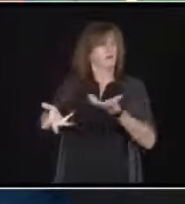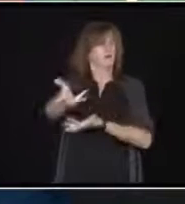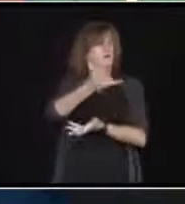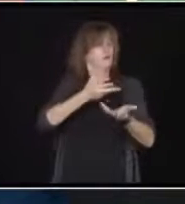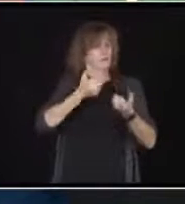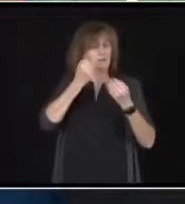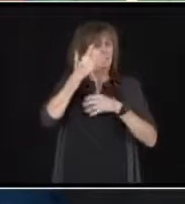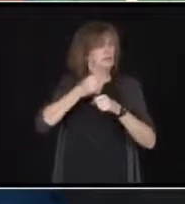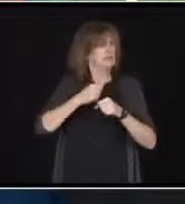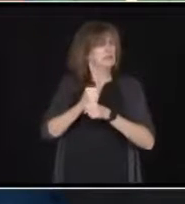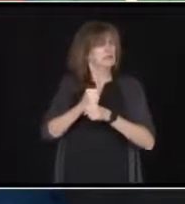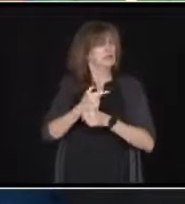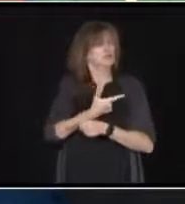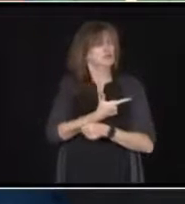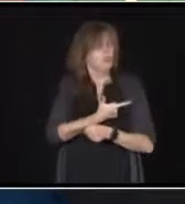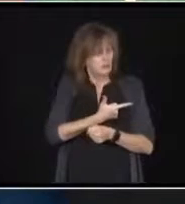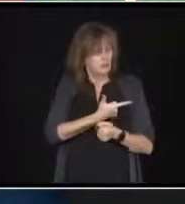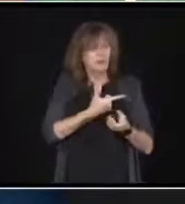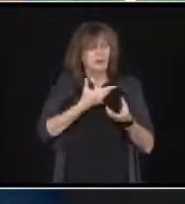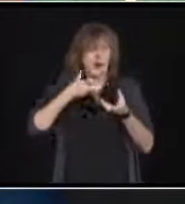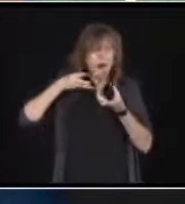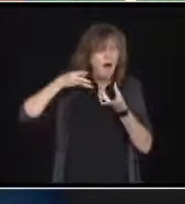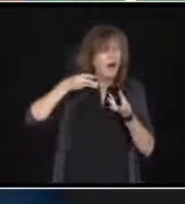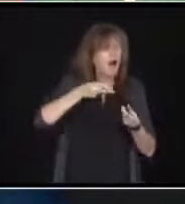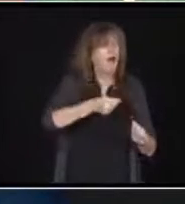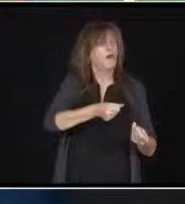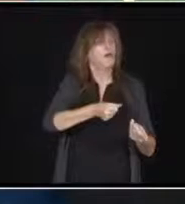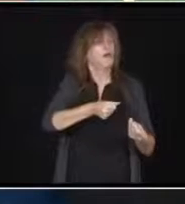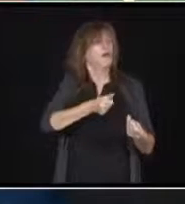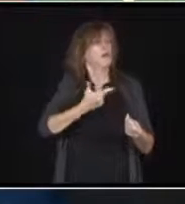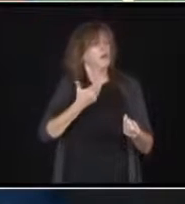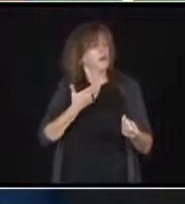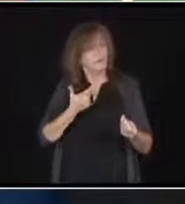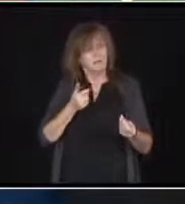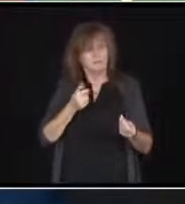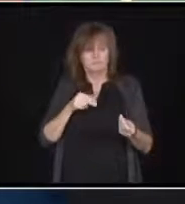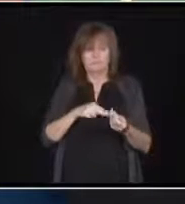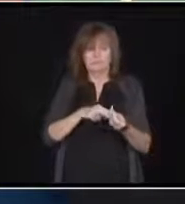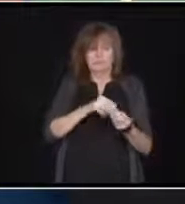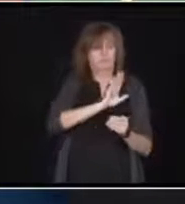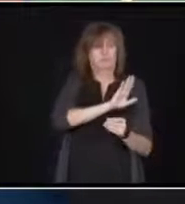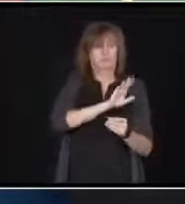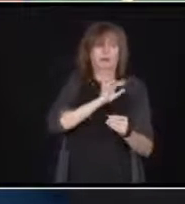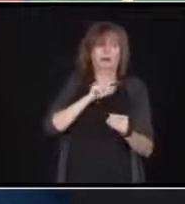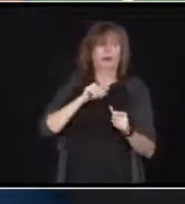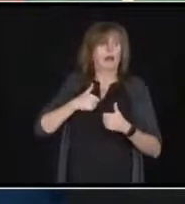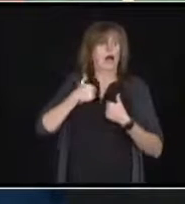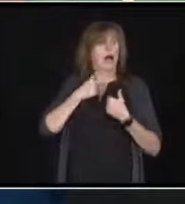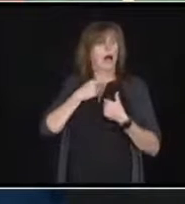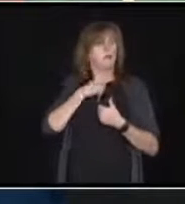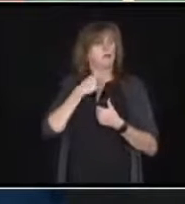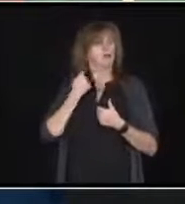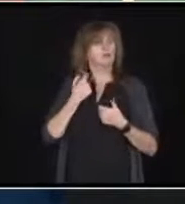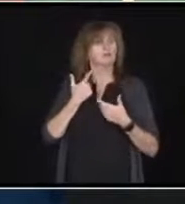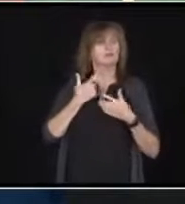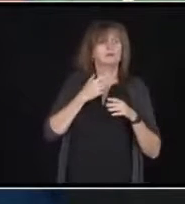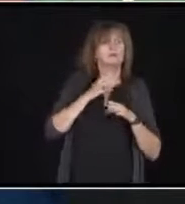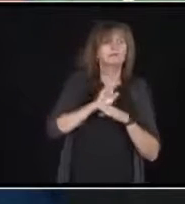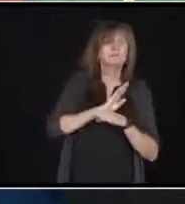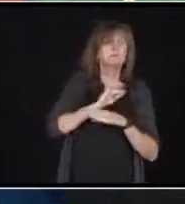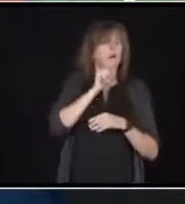putting their lives on the line every day. They put everything in a small business, and this is not just gym owners, but restaurants and other small